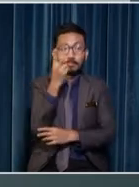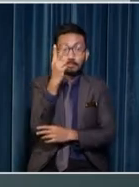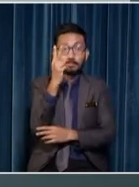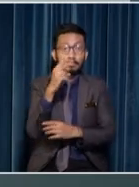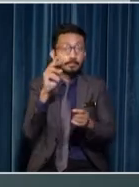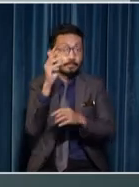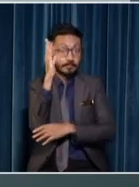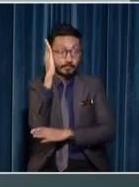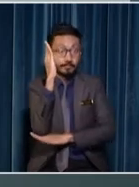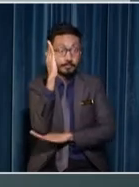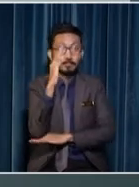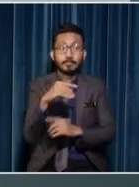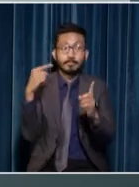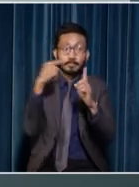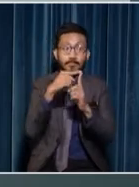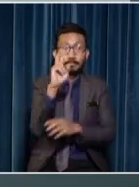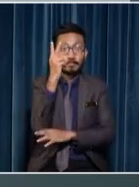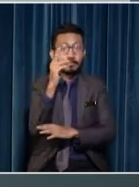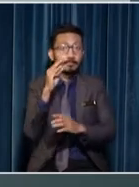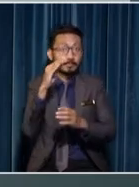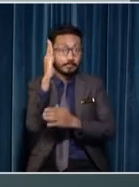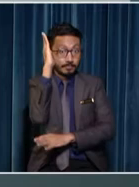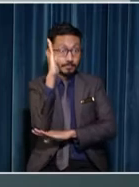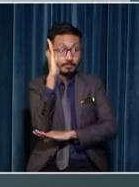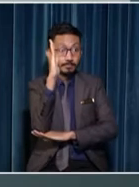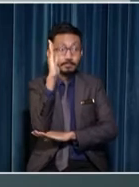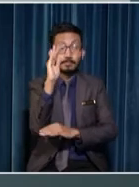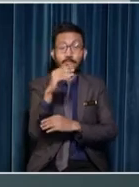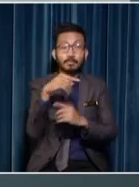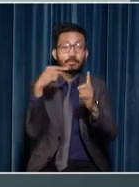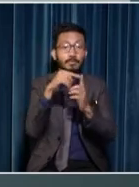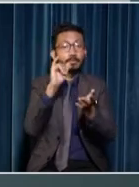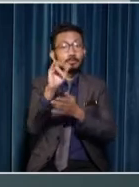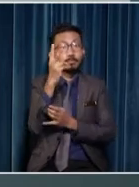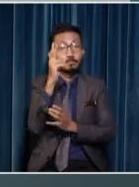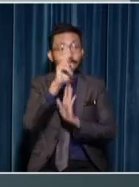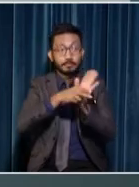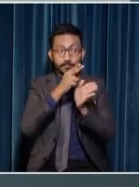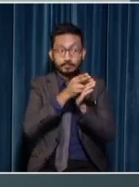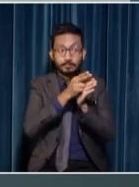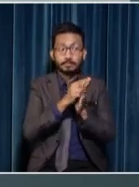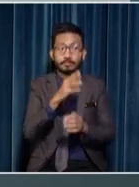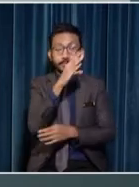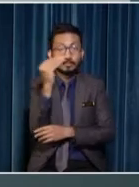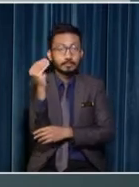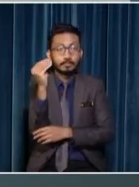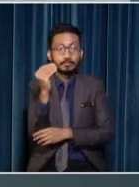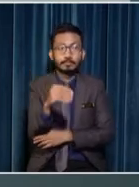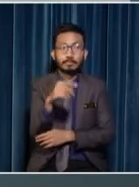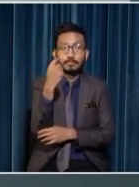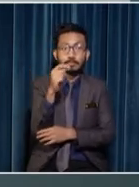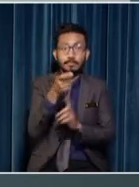are 24 hours in a day, or one day